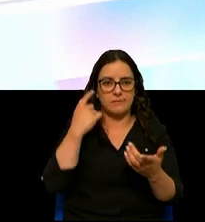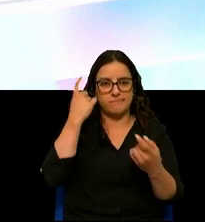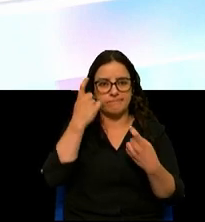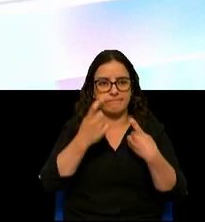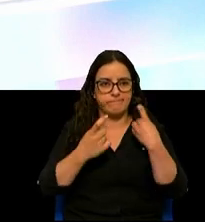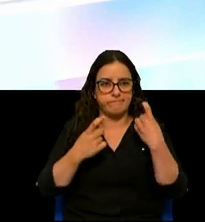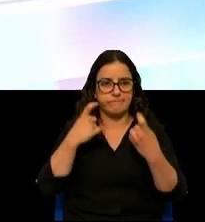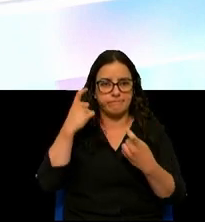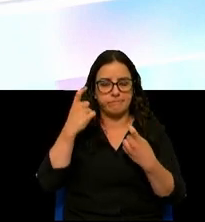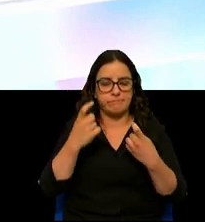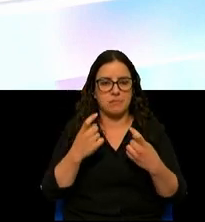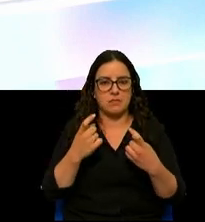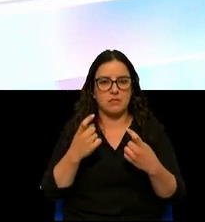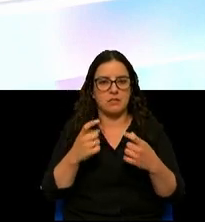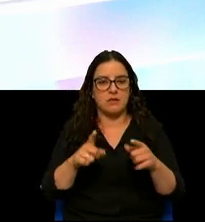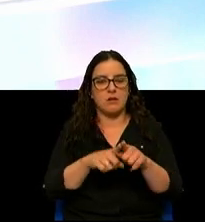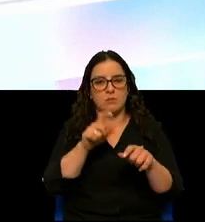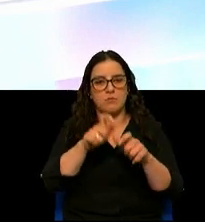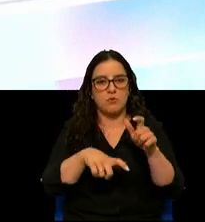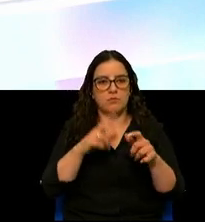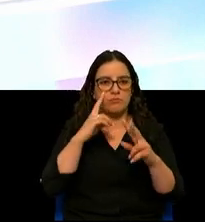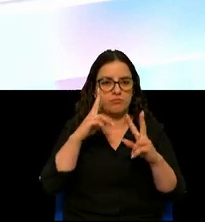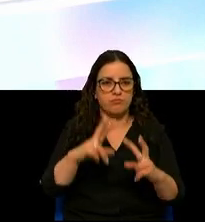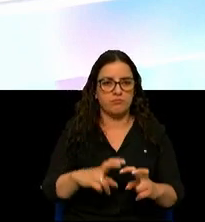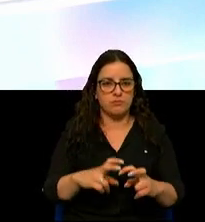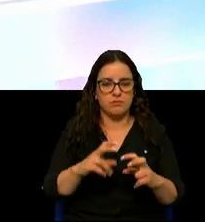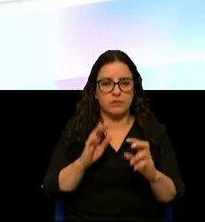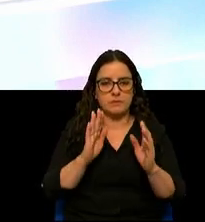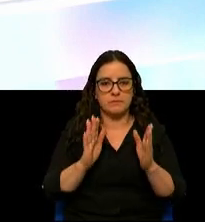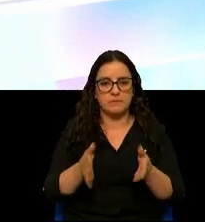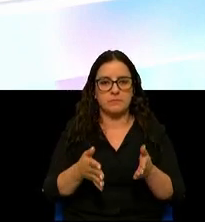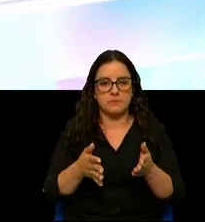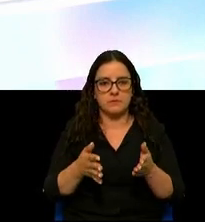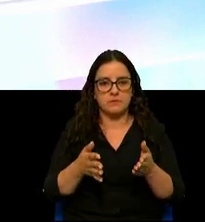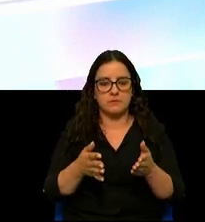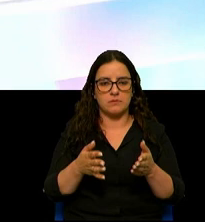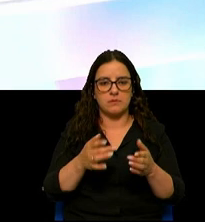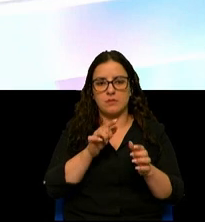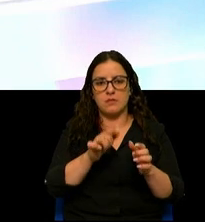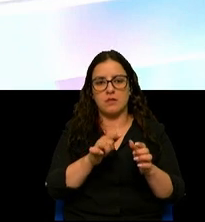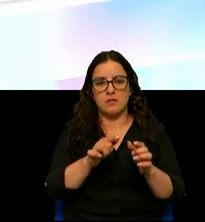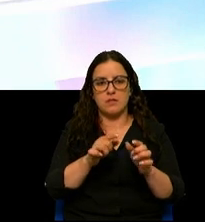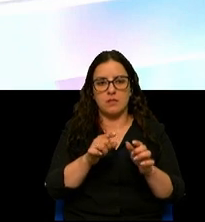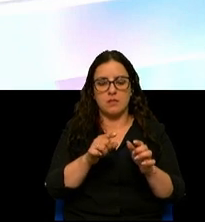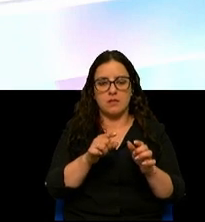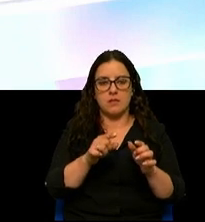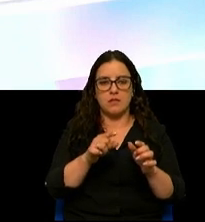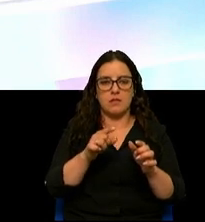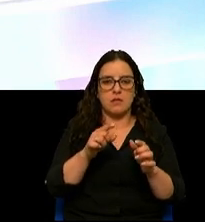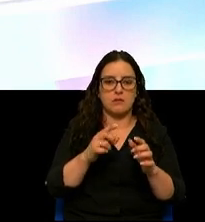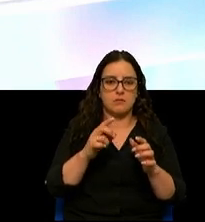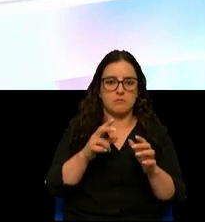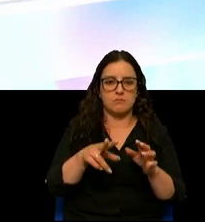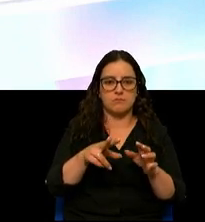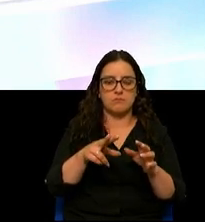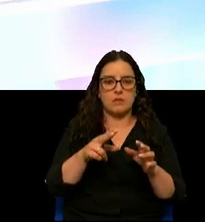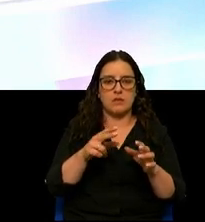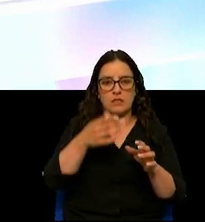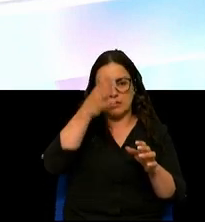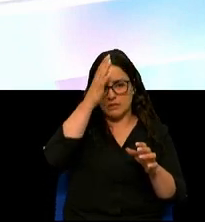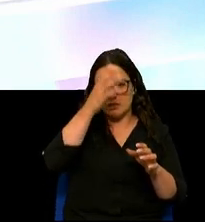like researchers that are they have to co-reason with AI. They can co-reason with AI on top of the